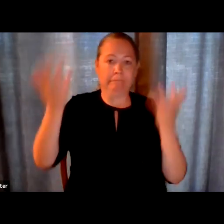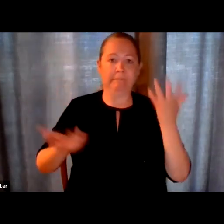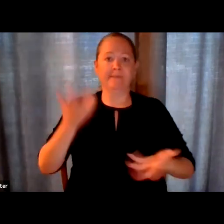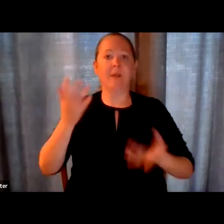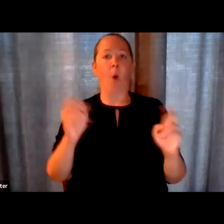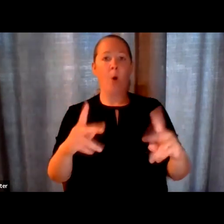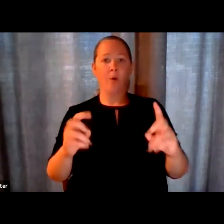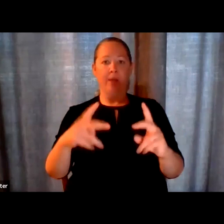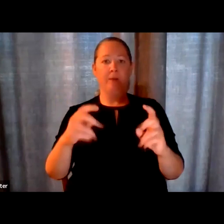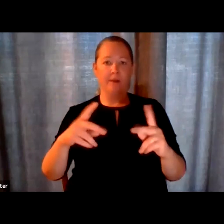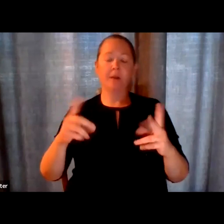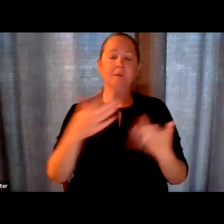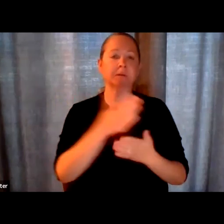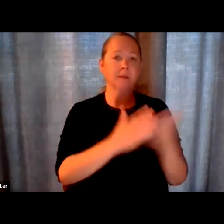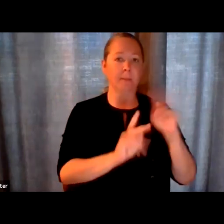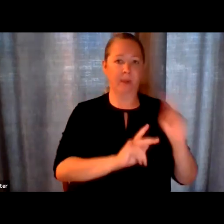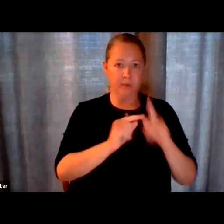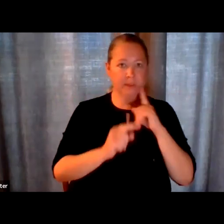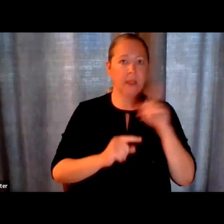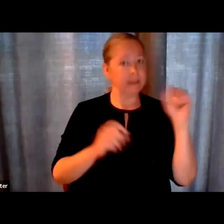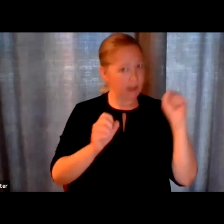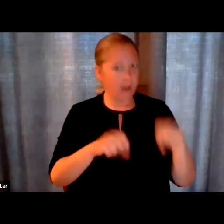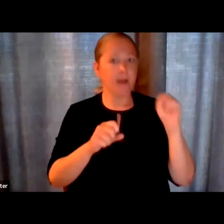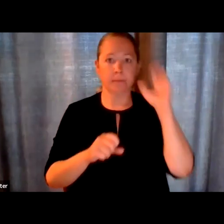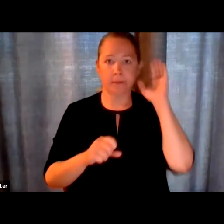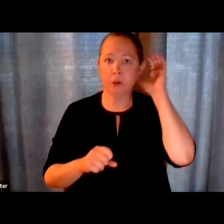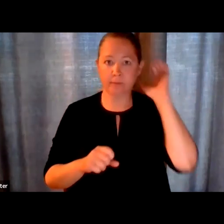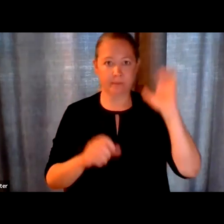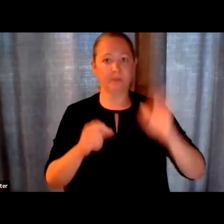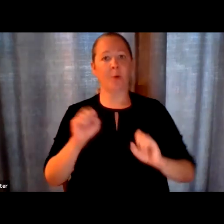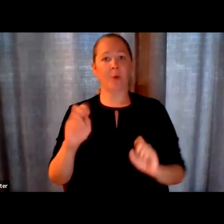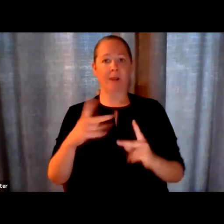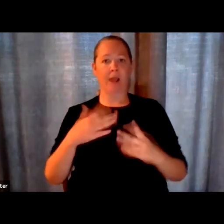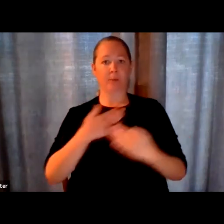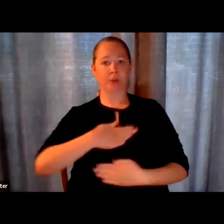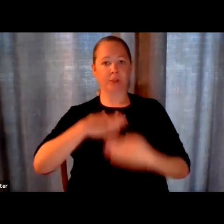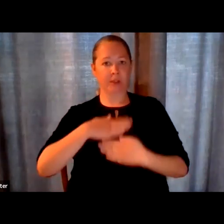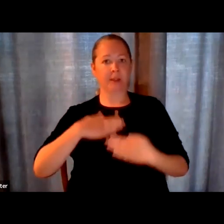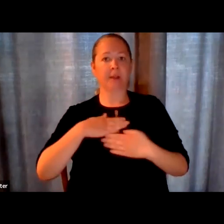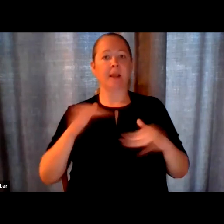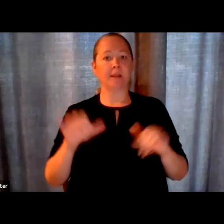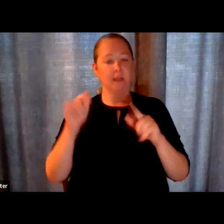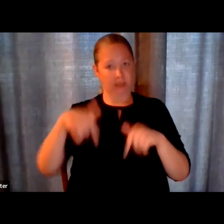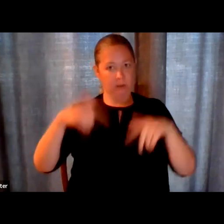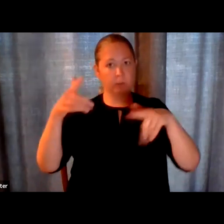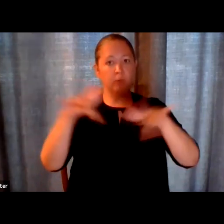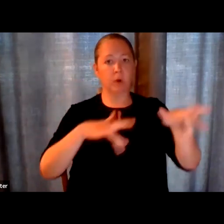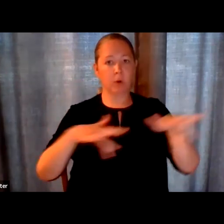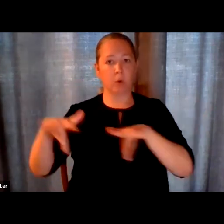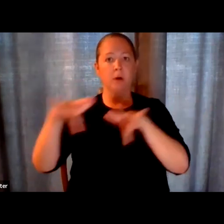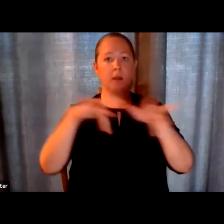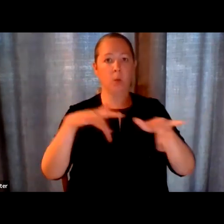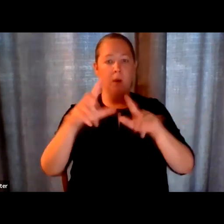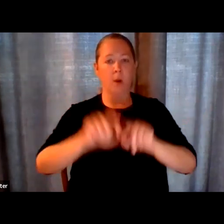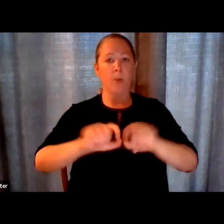Okay, we've got some other folks saying they can hear, so I appreciate that. This is being recorded and we provided to everyone.